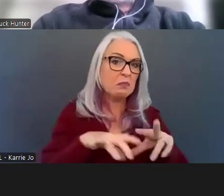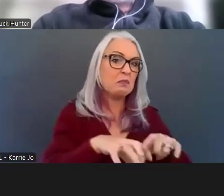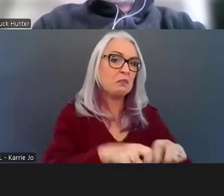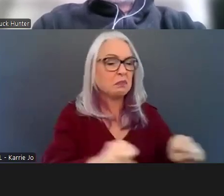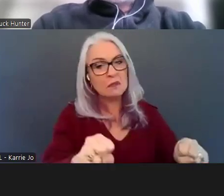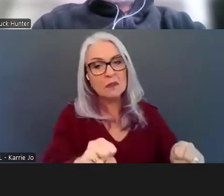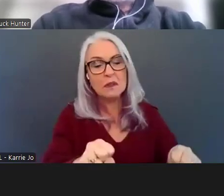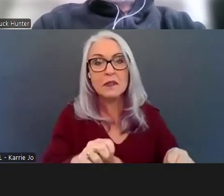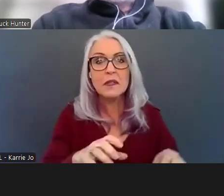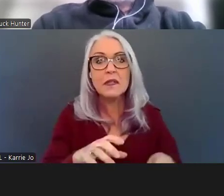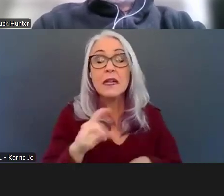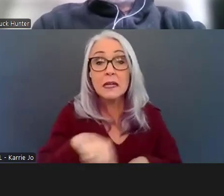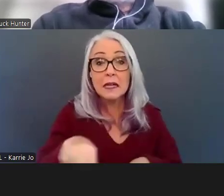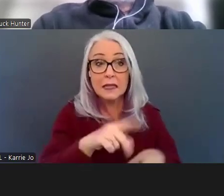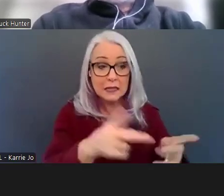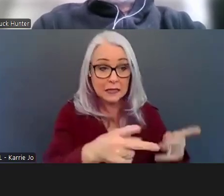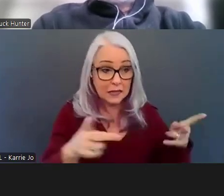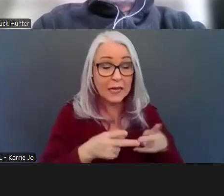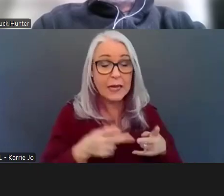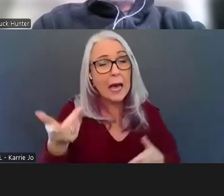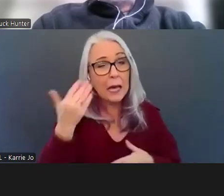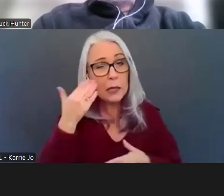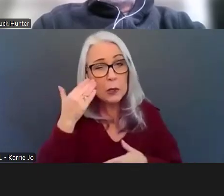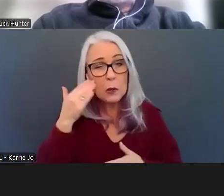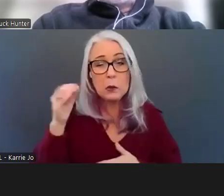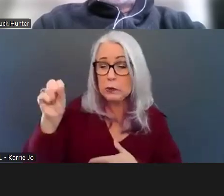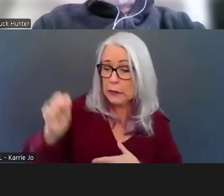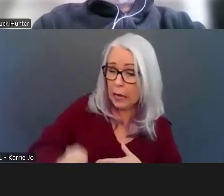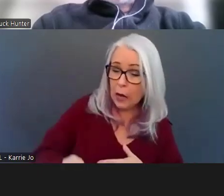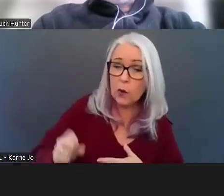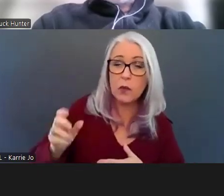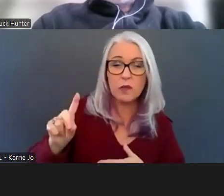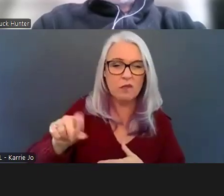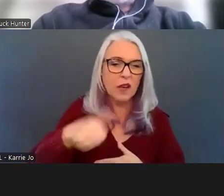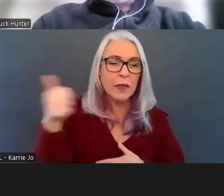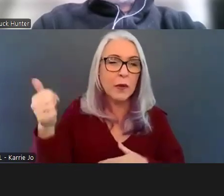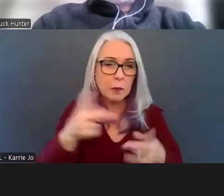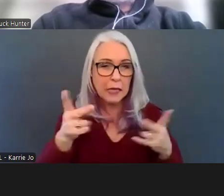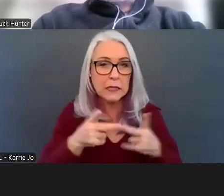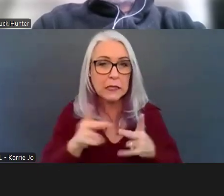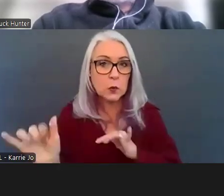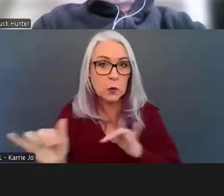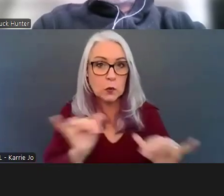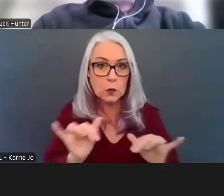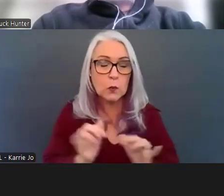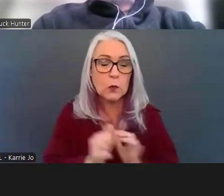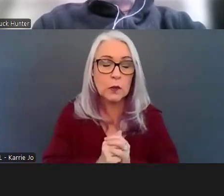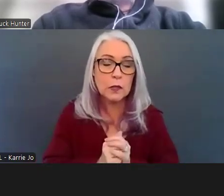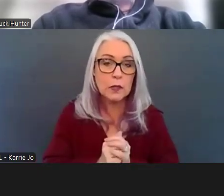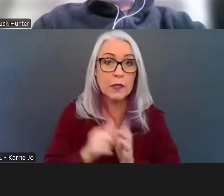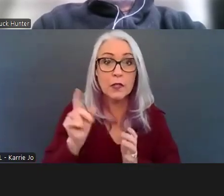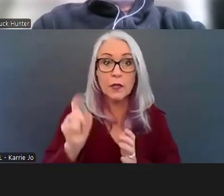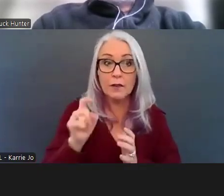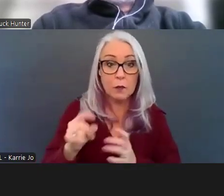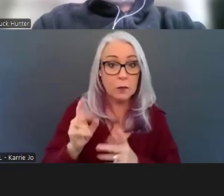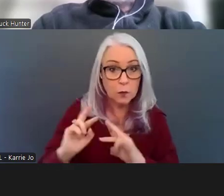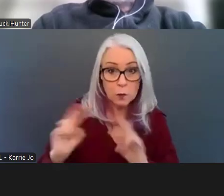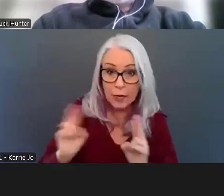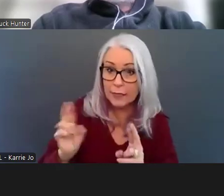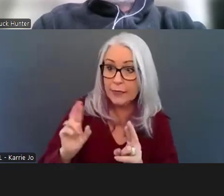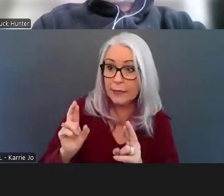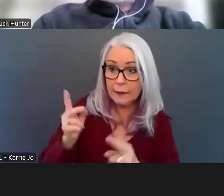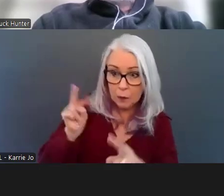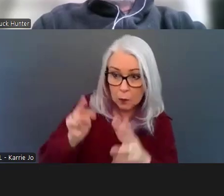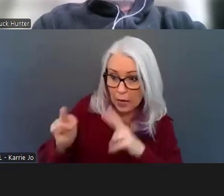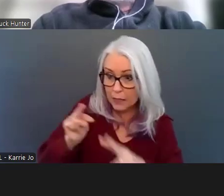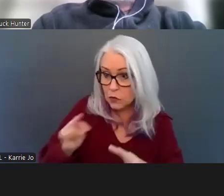always going to be an issue in the South and a lot of other places, where you have to, be ready to